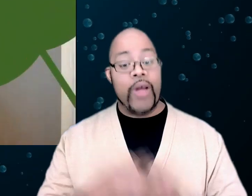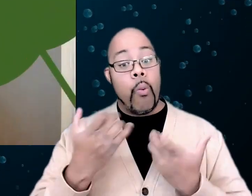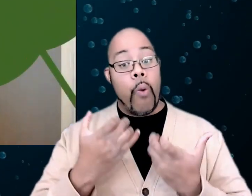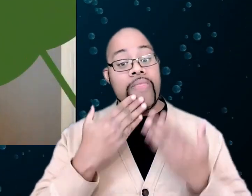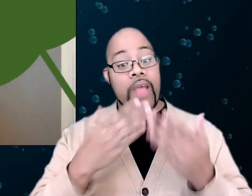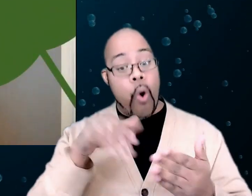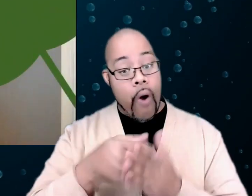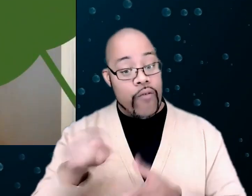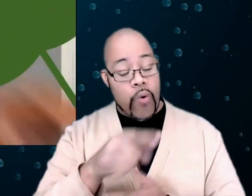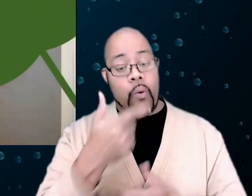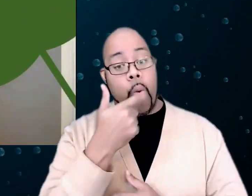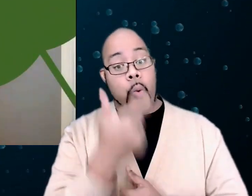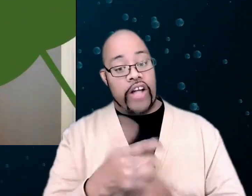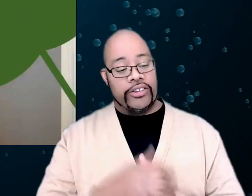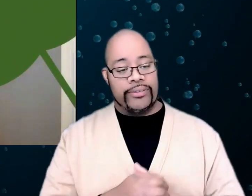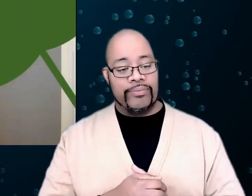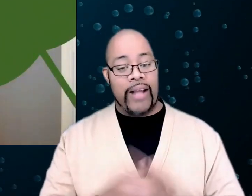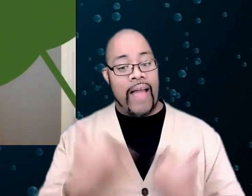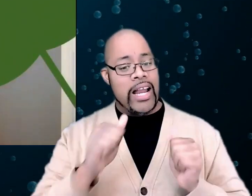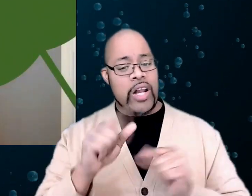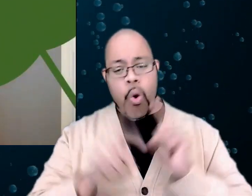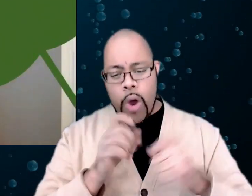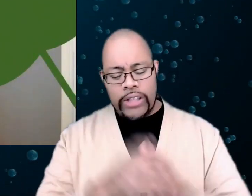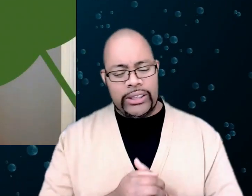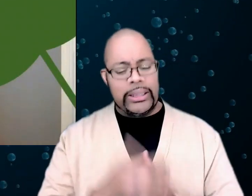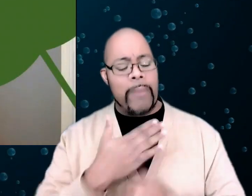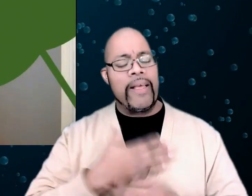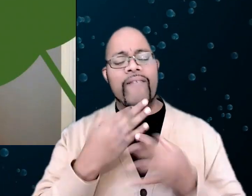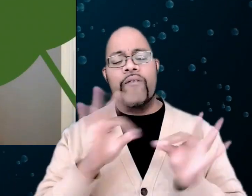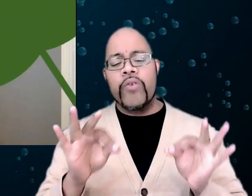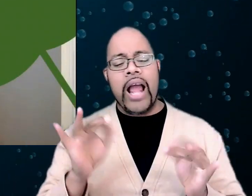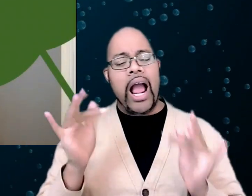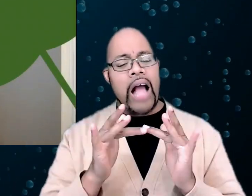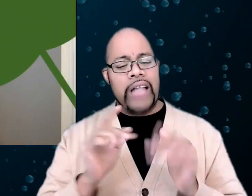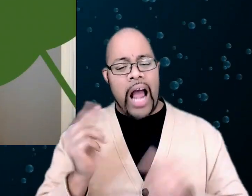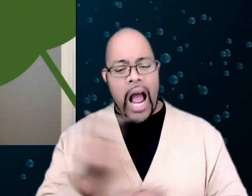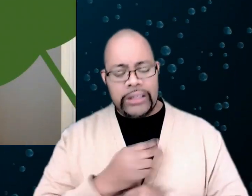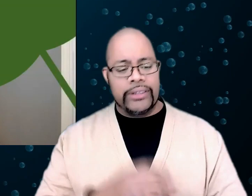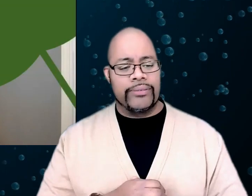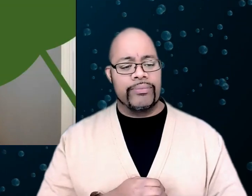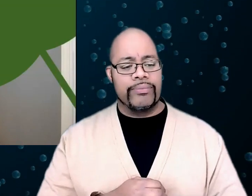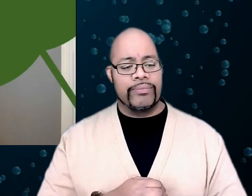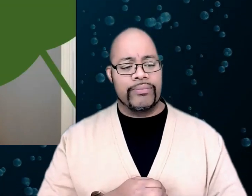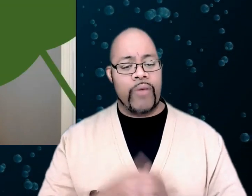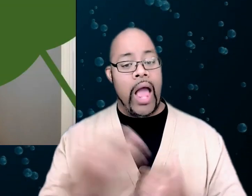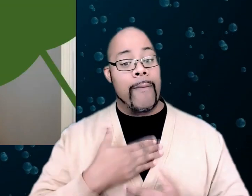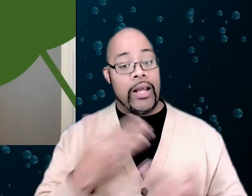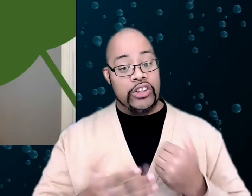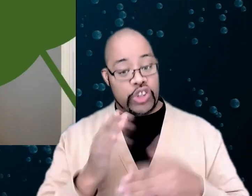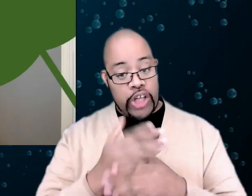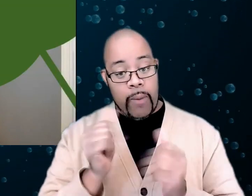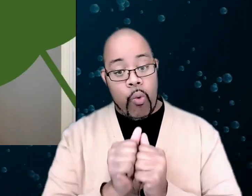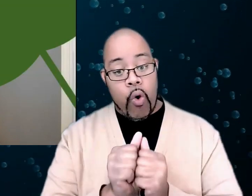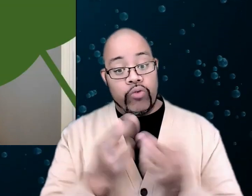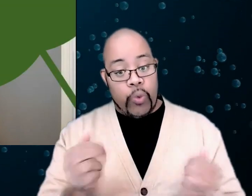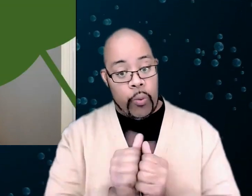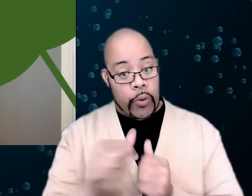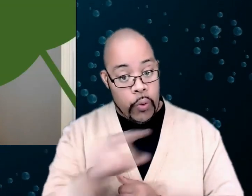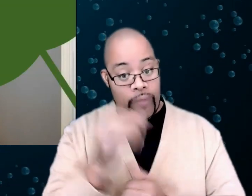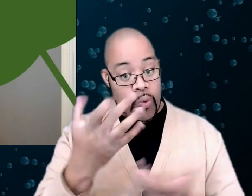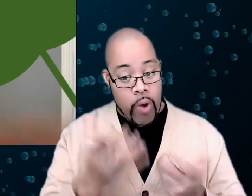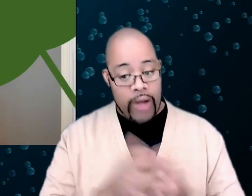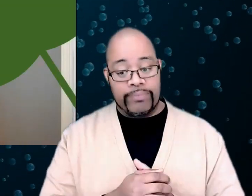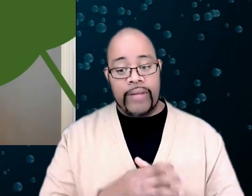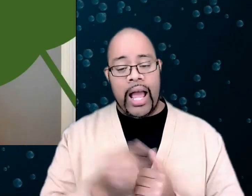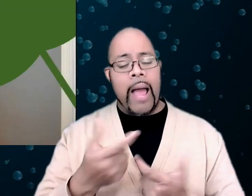I'd like to thank you all for tuning in. If you have any questions, please feel free to contact us. We're happy to share more resources with you guys if you'd